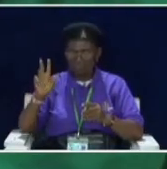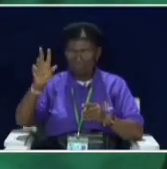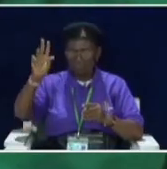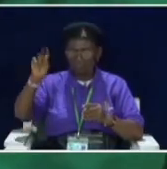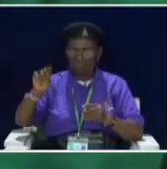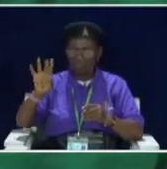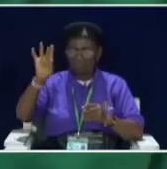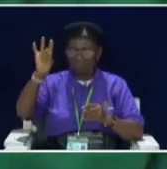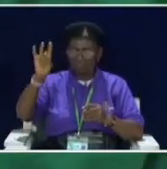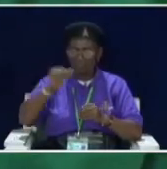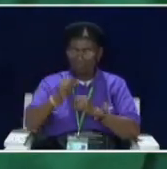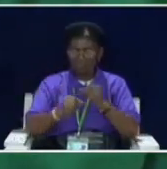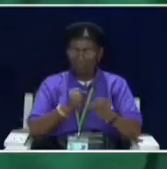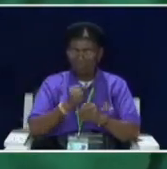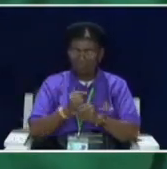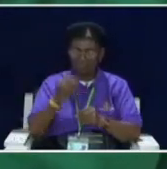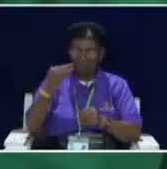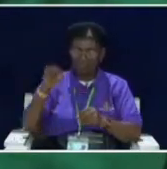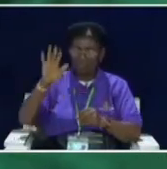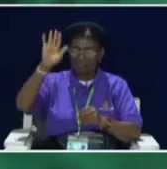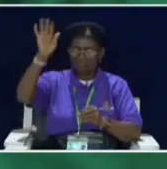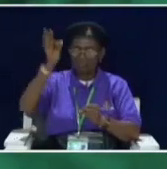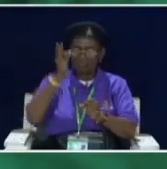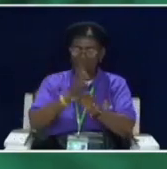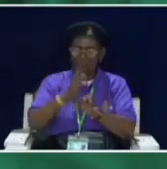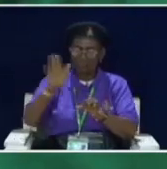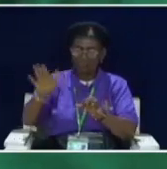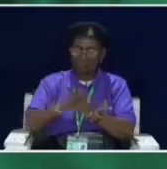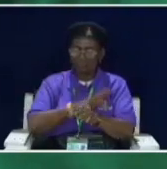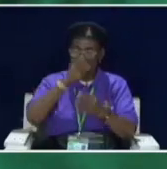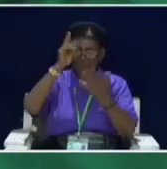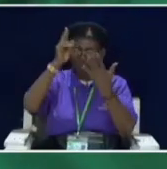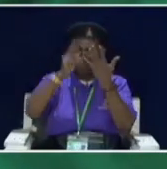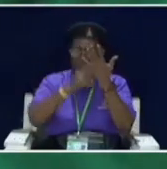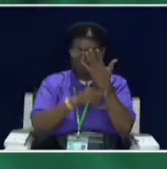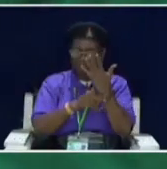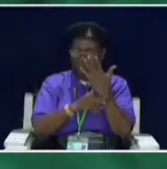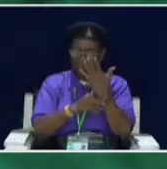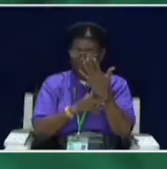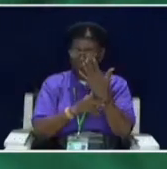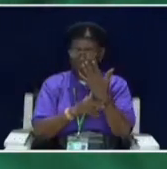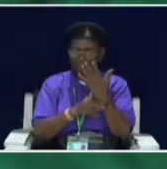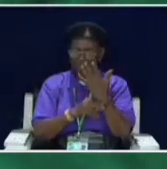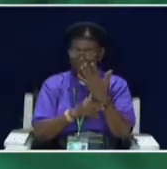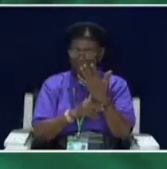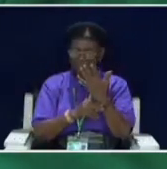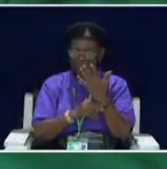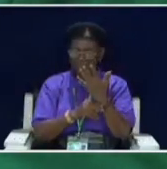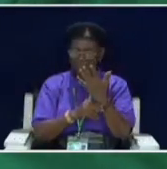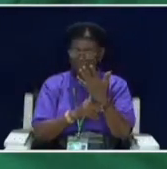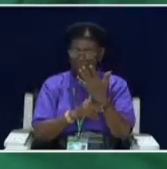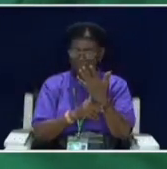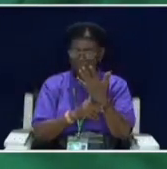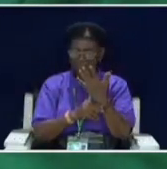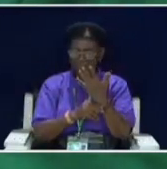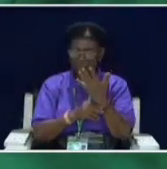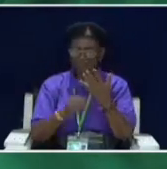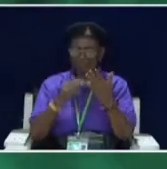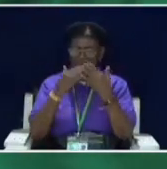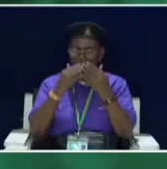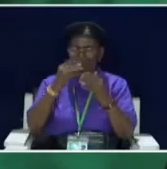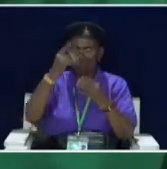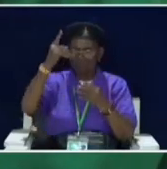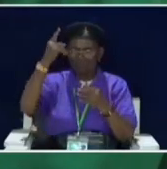38 years of your faithfulness. I do pray for odun meji dilogoji ti isolo oto ti yin. Thank you